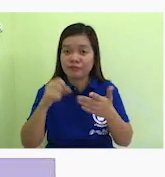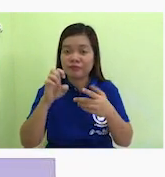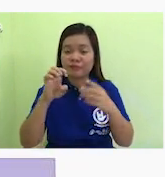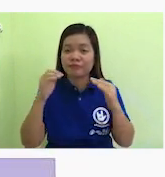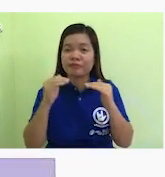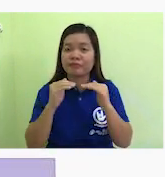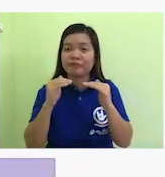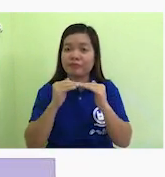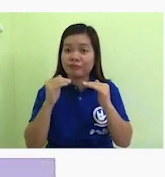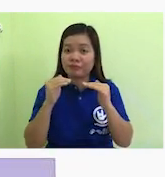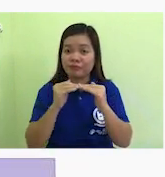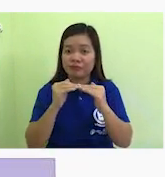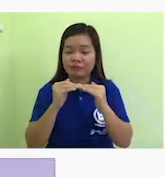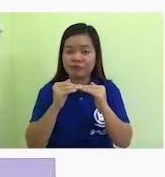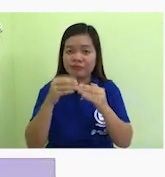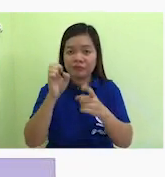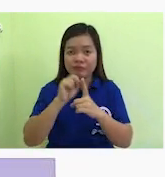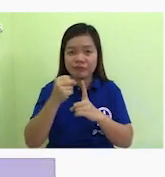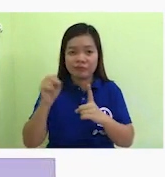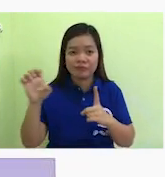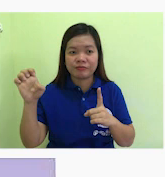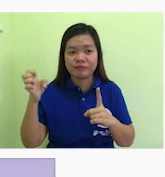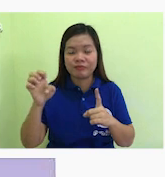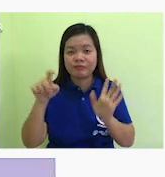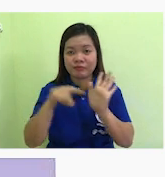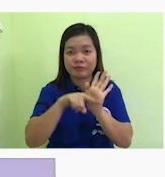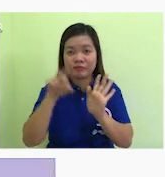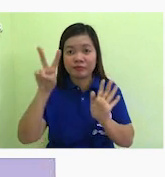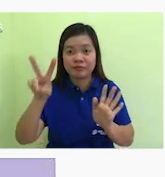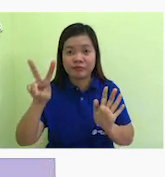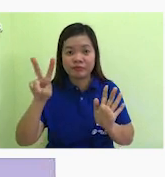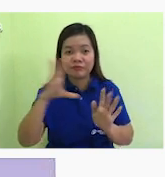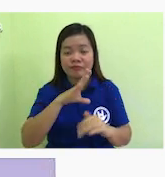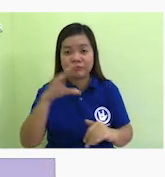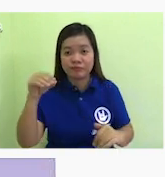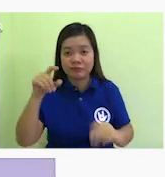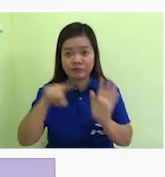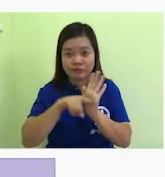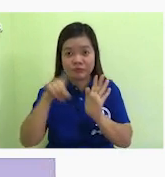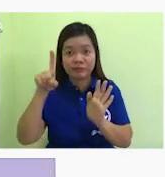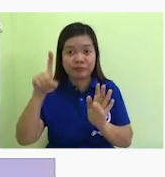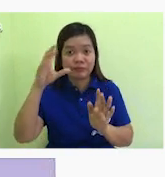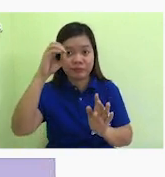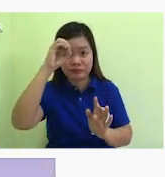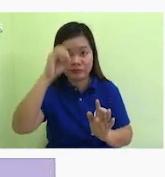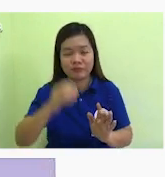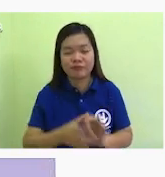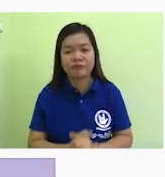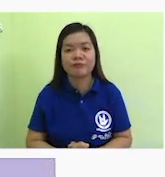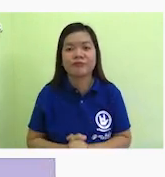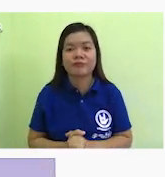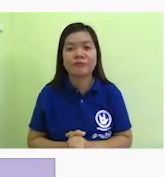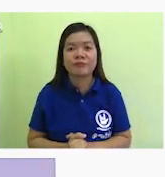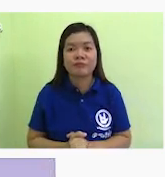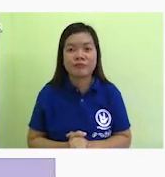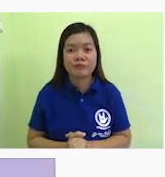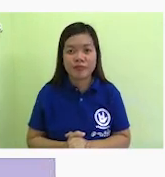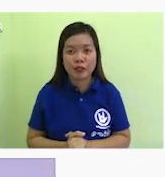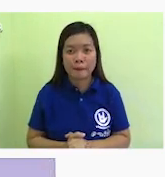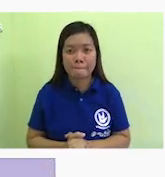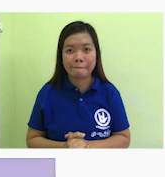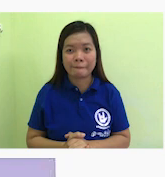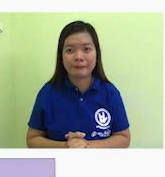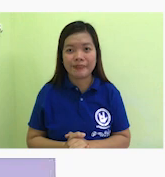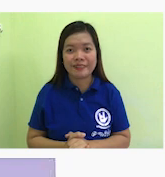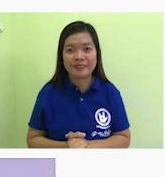Write the equation of a quadratic function with zeros negative 2 and negative 1.